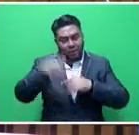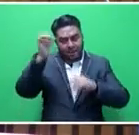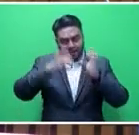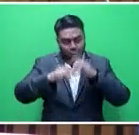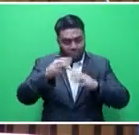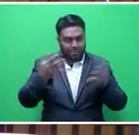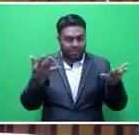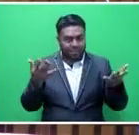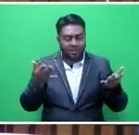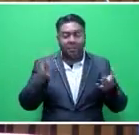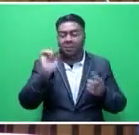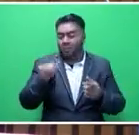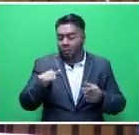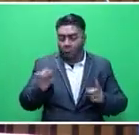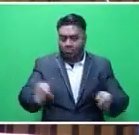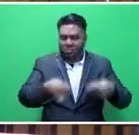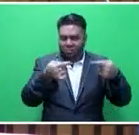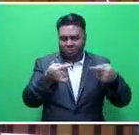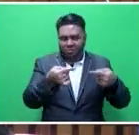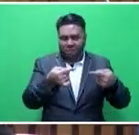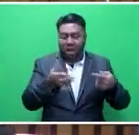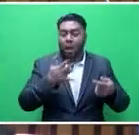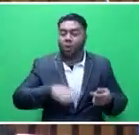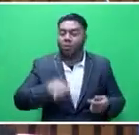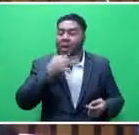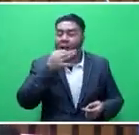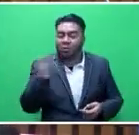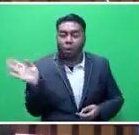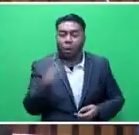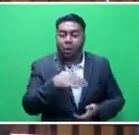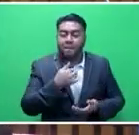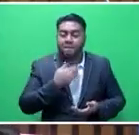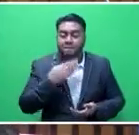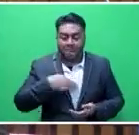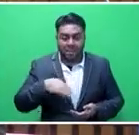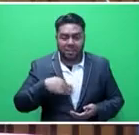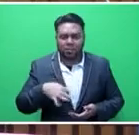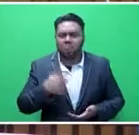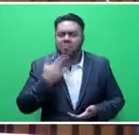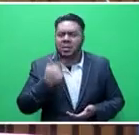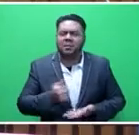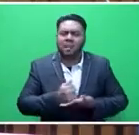disingenuity put out by the opposition. And I'd like to urge all members to support this bill, and I'd like to